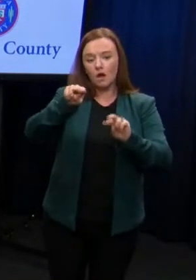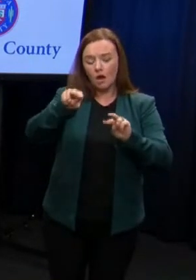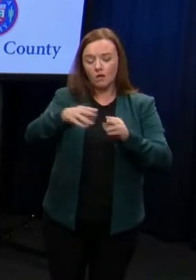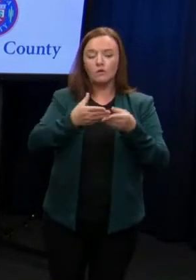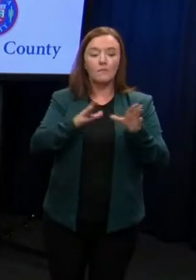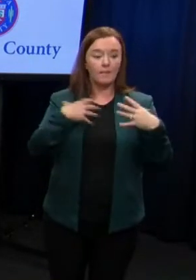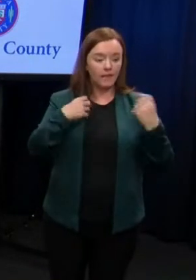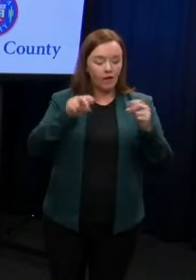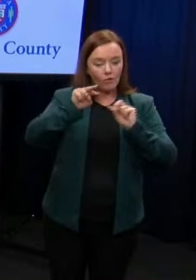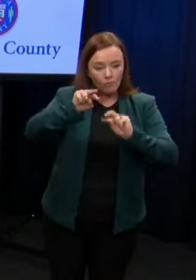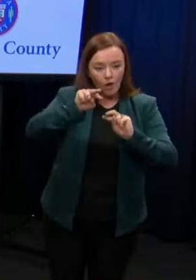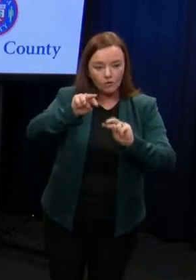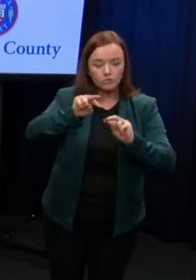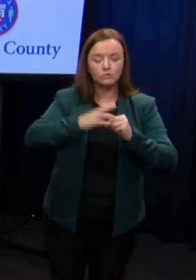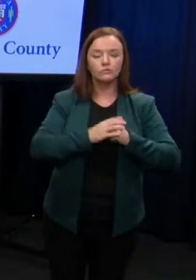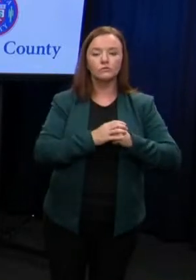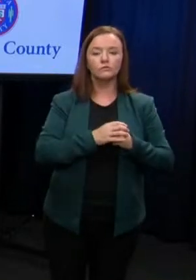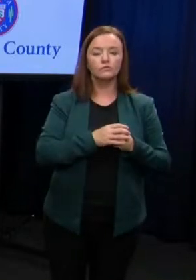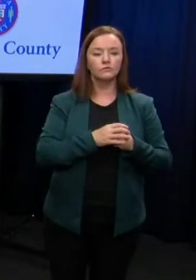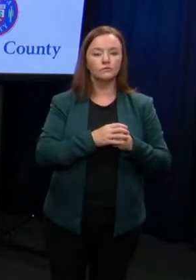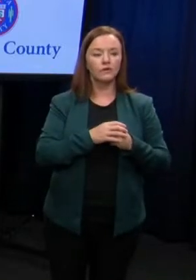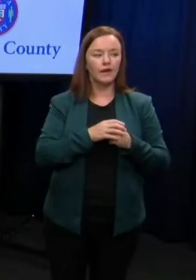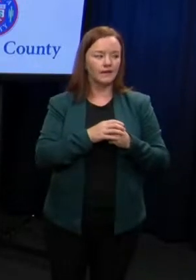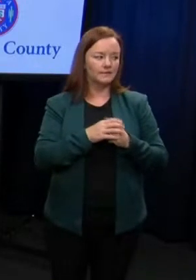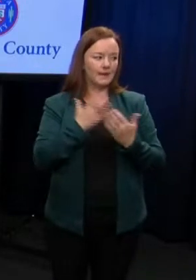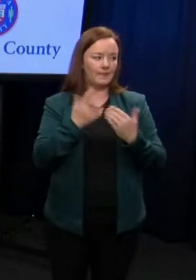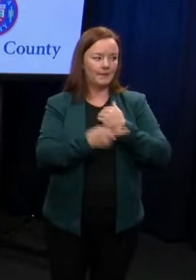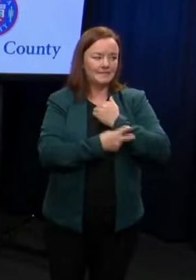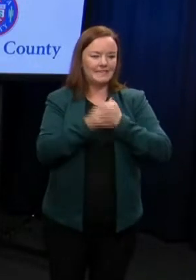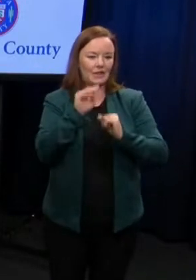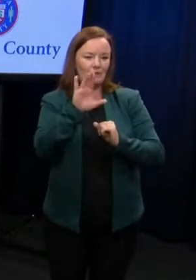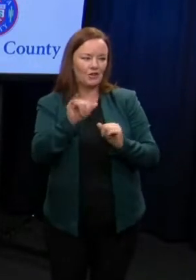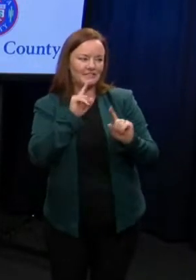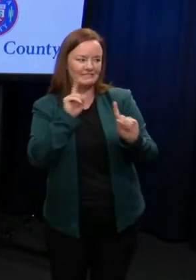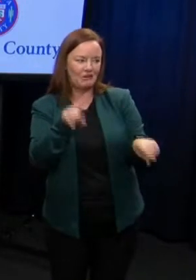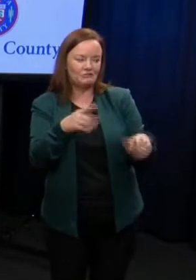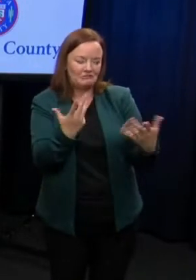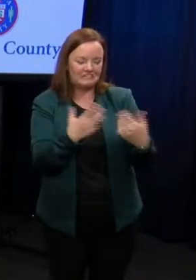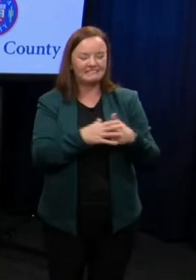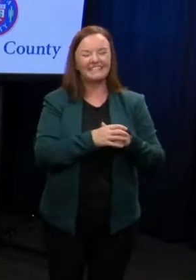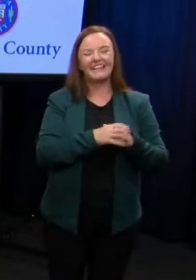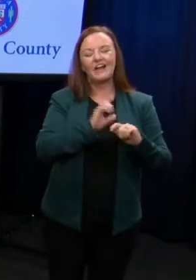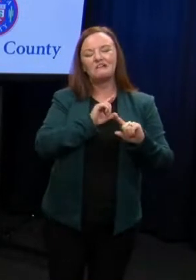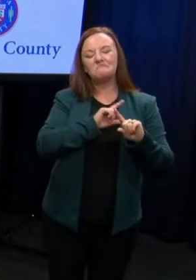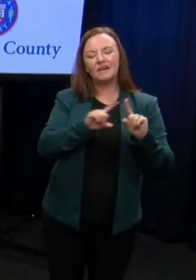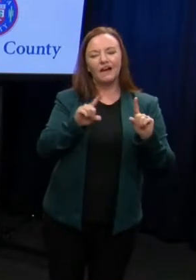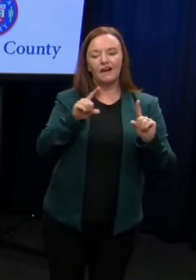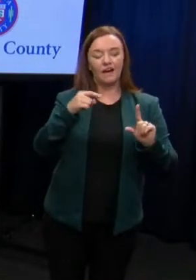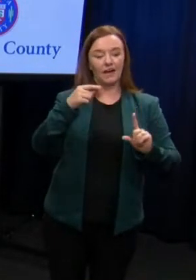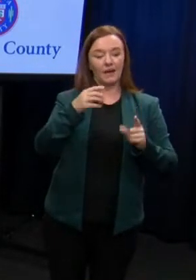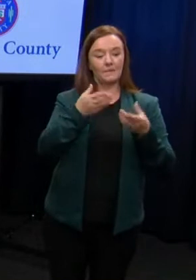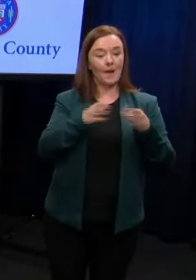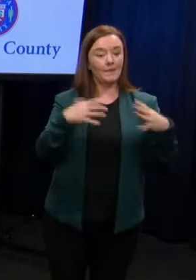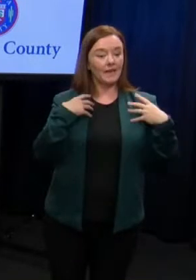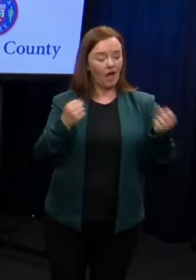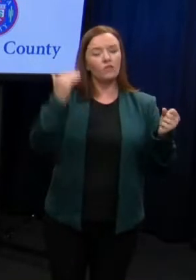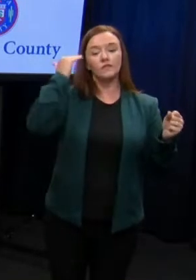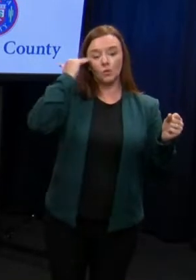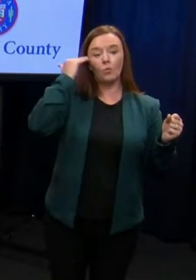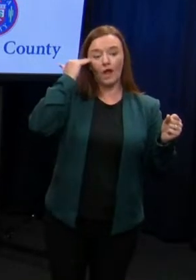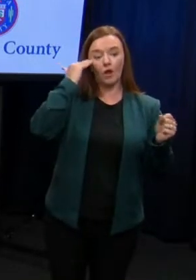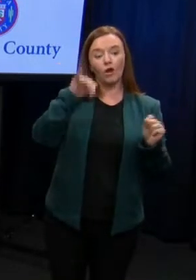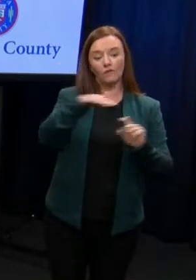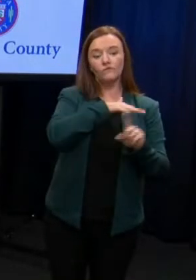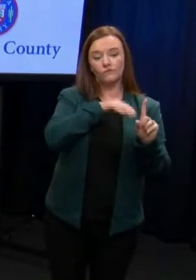and I'm perhaps stealing Marcy's thunder a little bit, but that is kind of out of public health. Public health is aware, but the